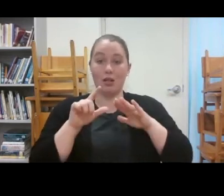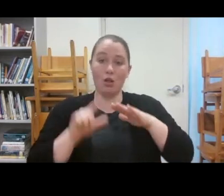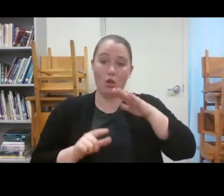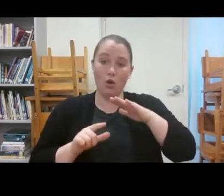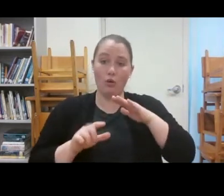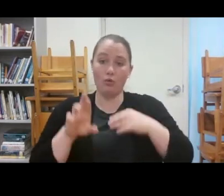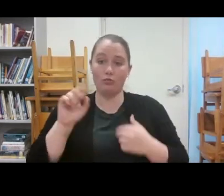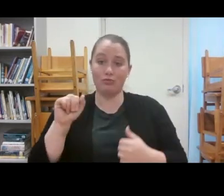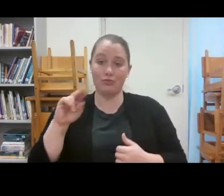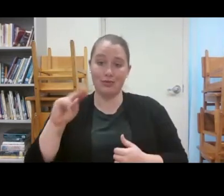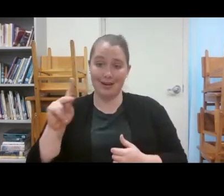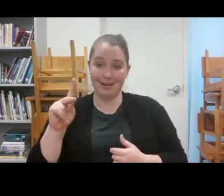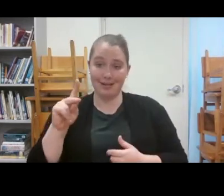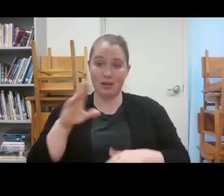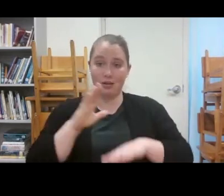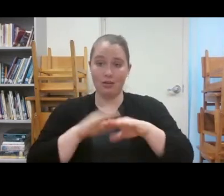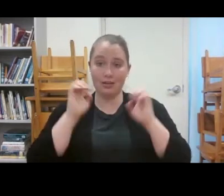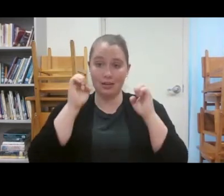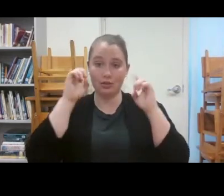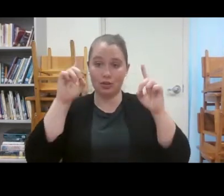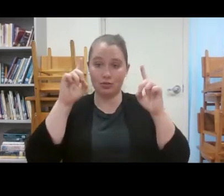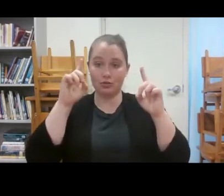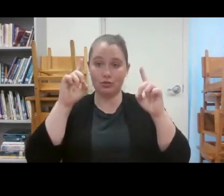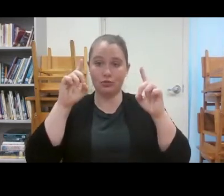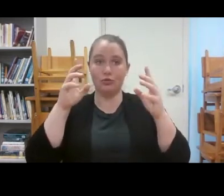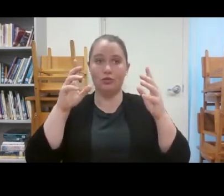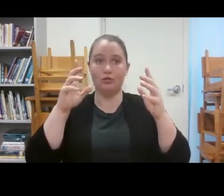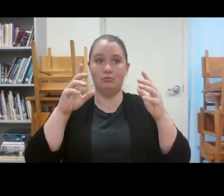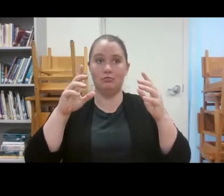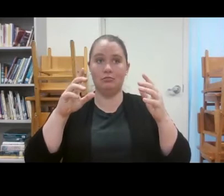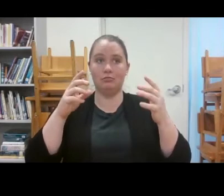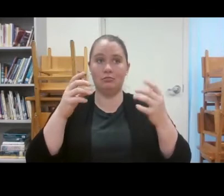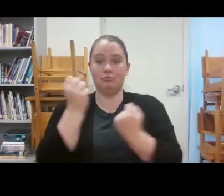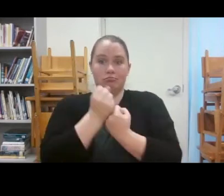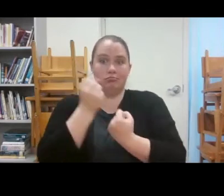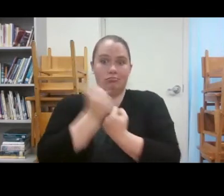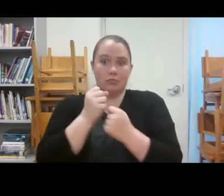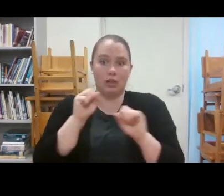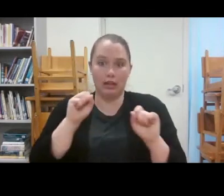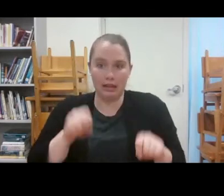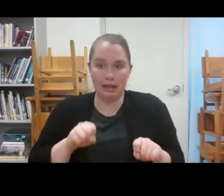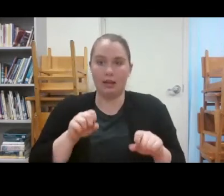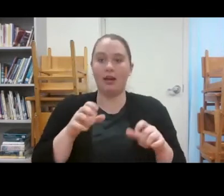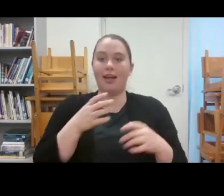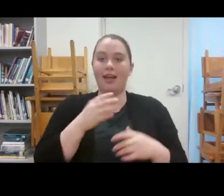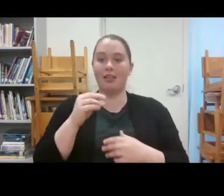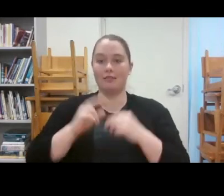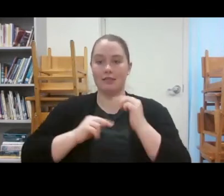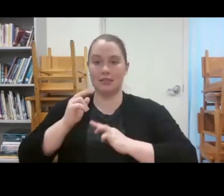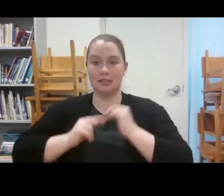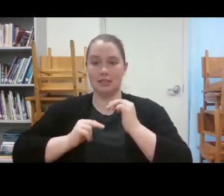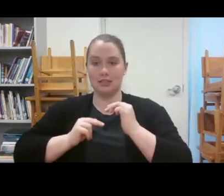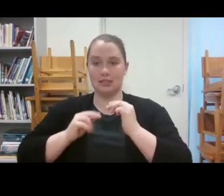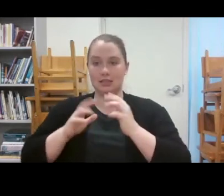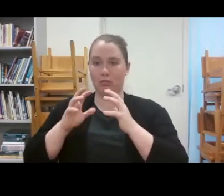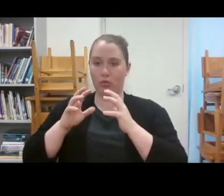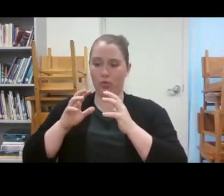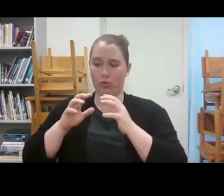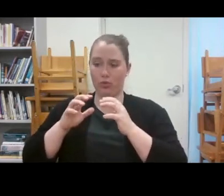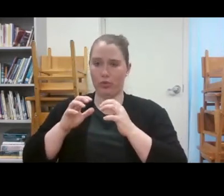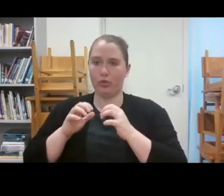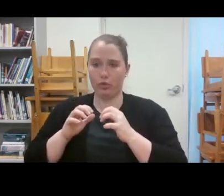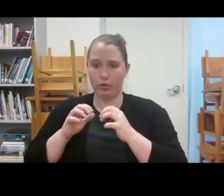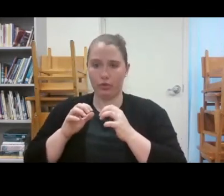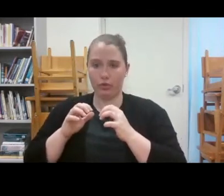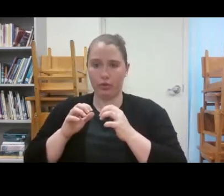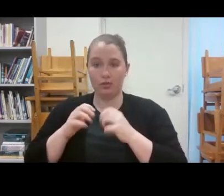on our educational suitability and facilities condition assessment. So you'll